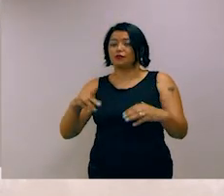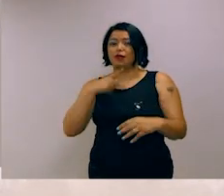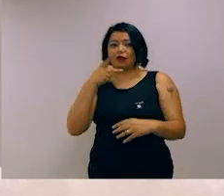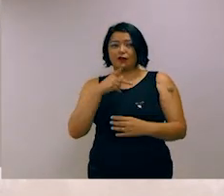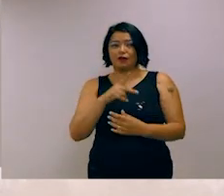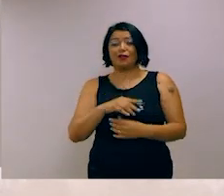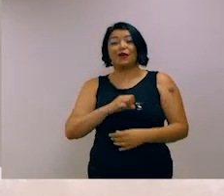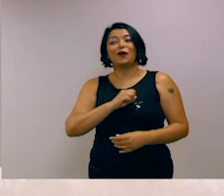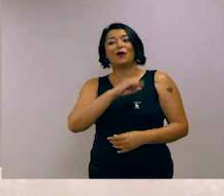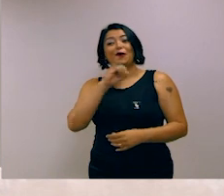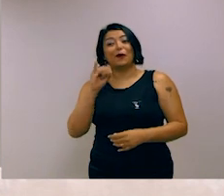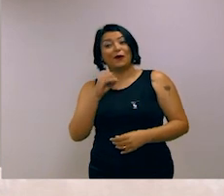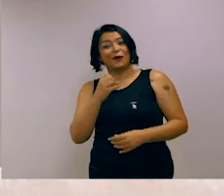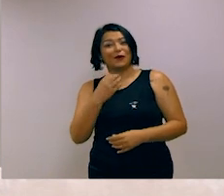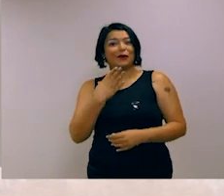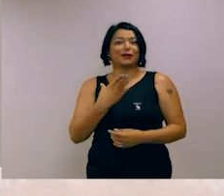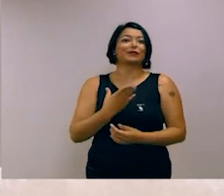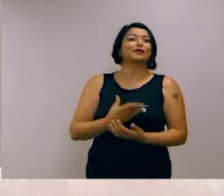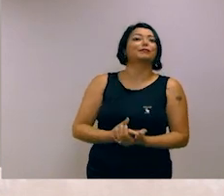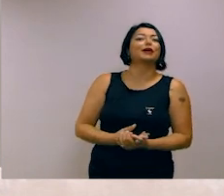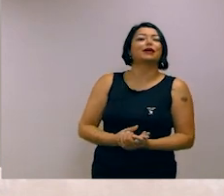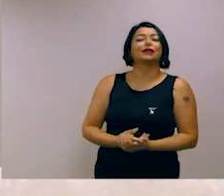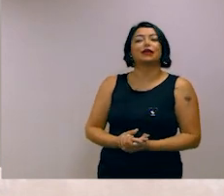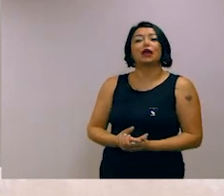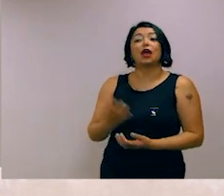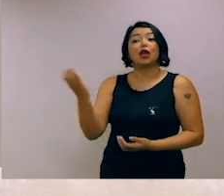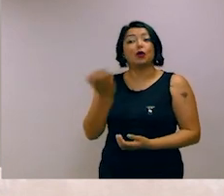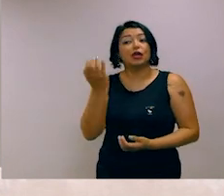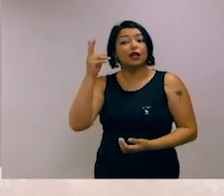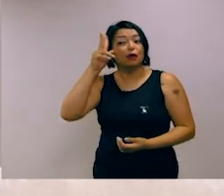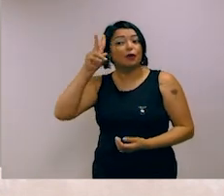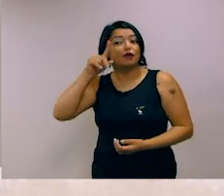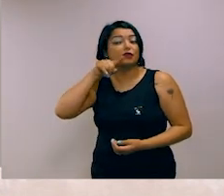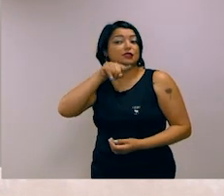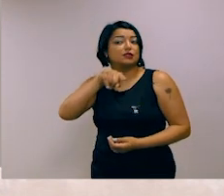hospital. I wanted to remind you of your scheduled appointment."